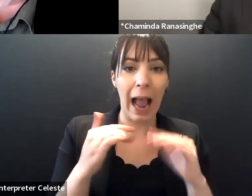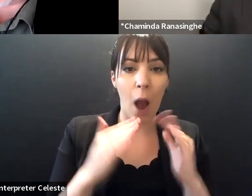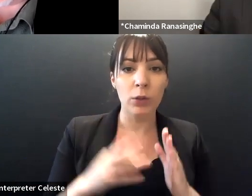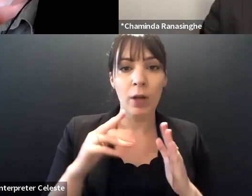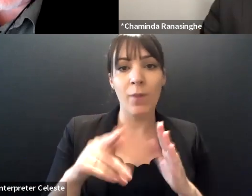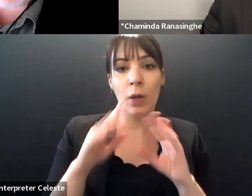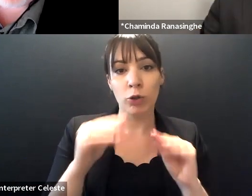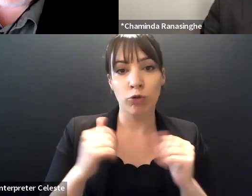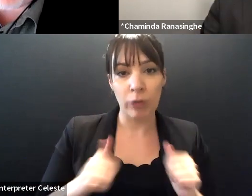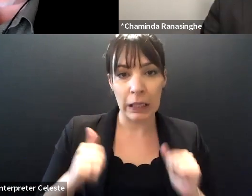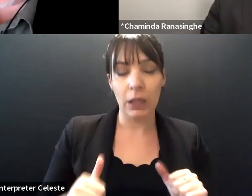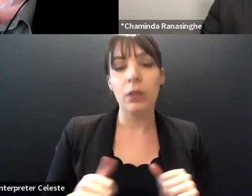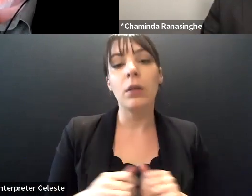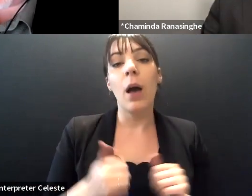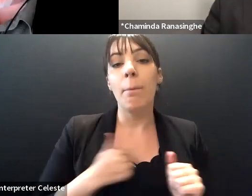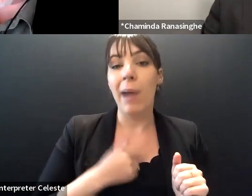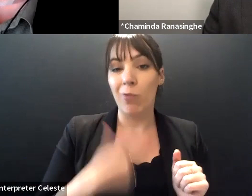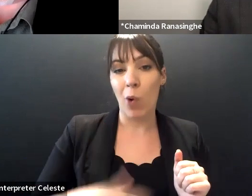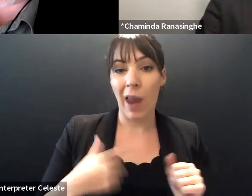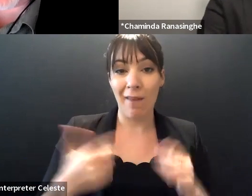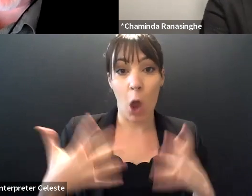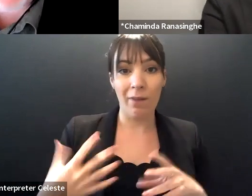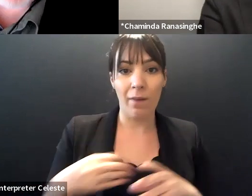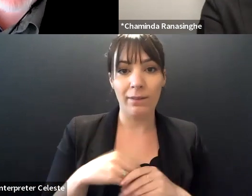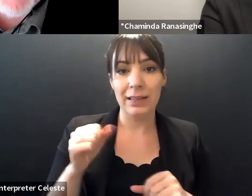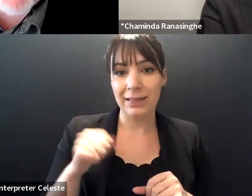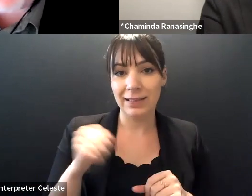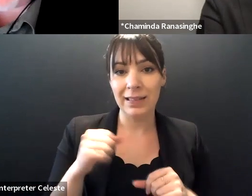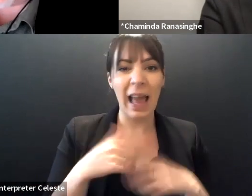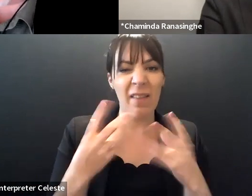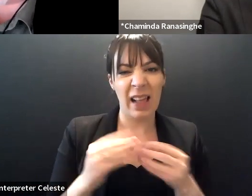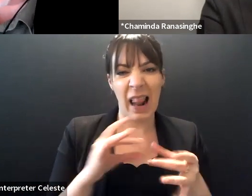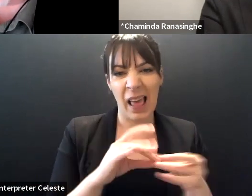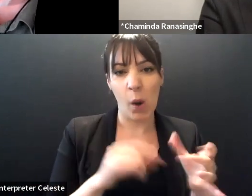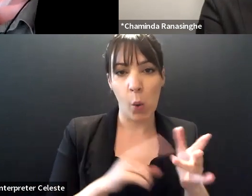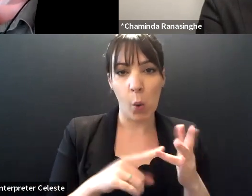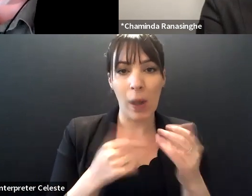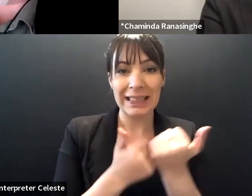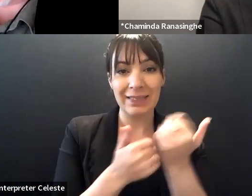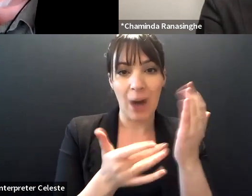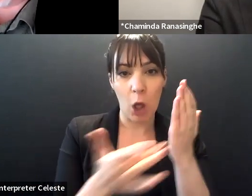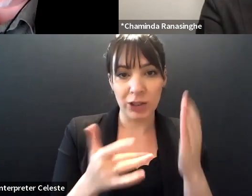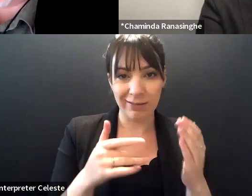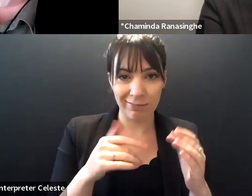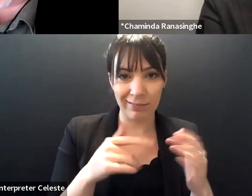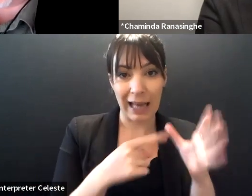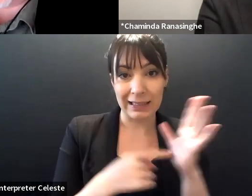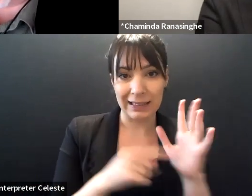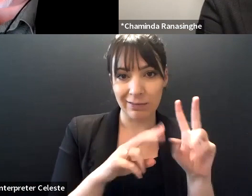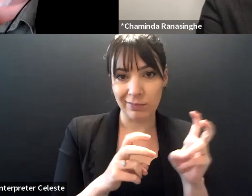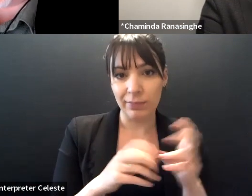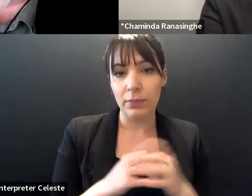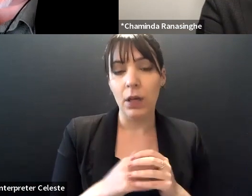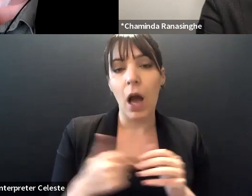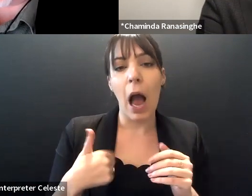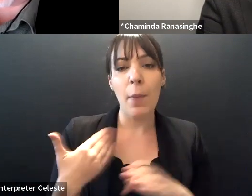role consists of anything and everything, I suppose, around assistive technologies. I've been in this space for a couple of decades now. And